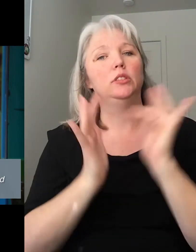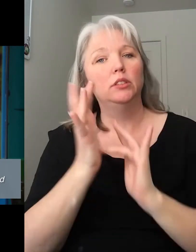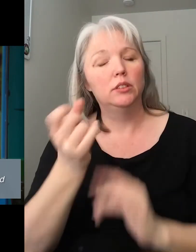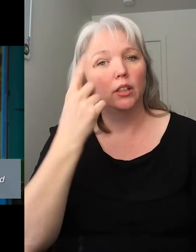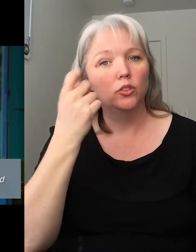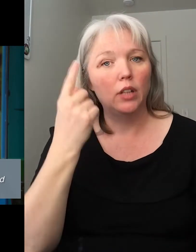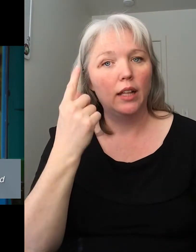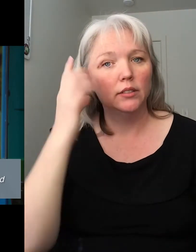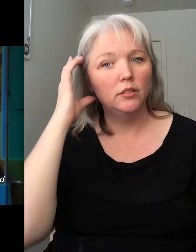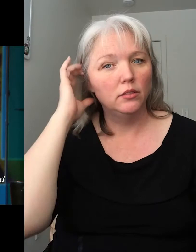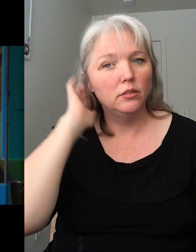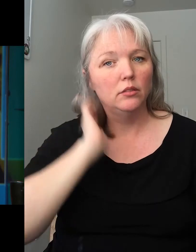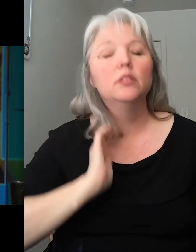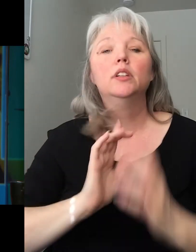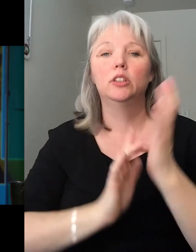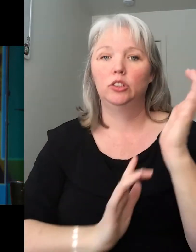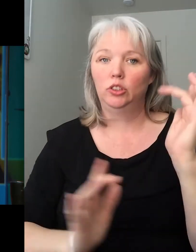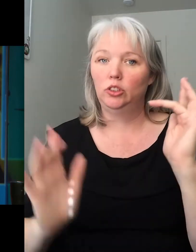Jesus understands.